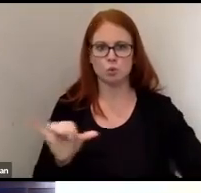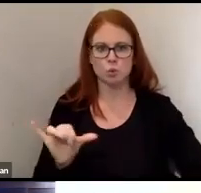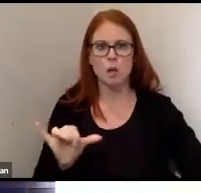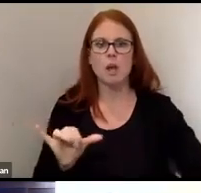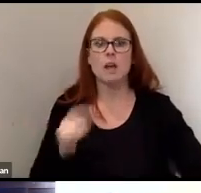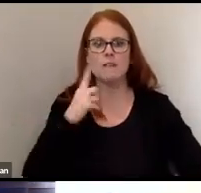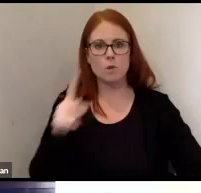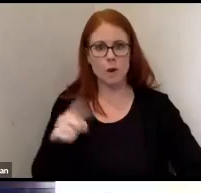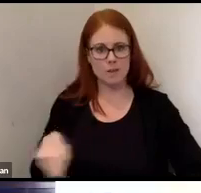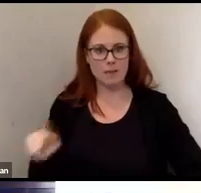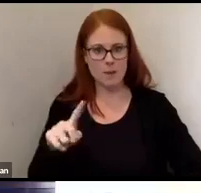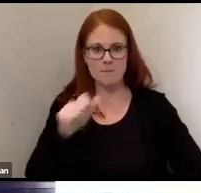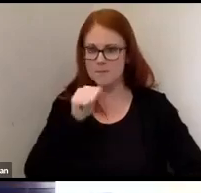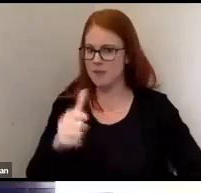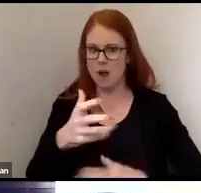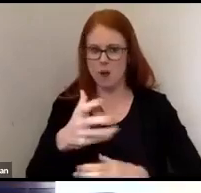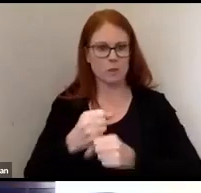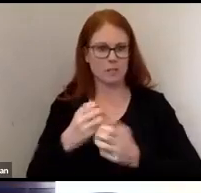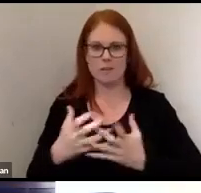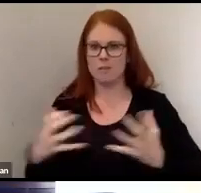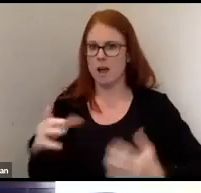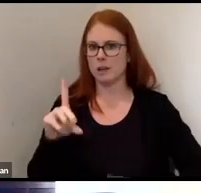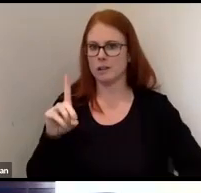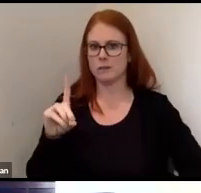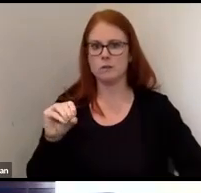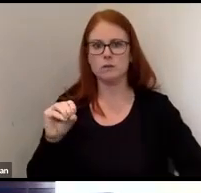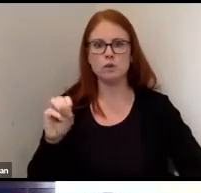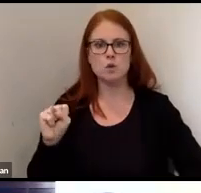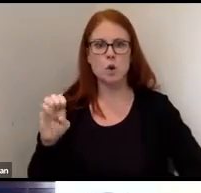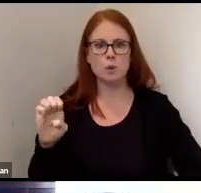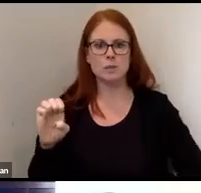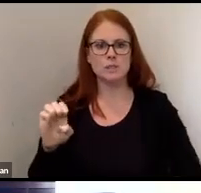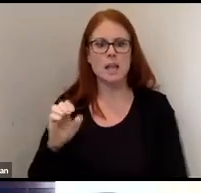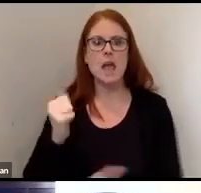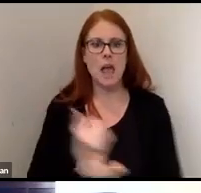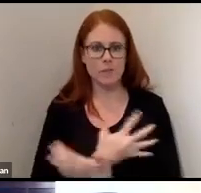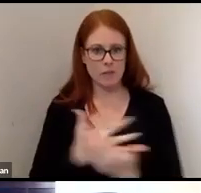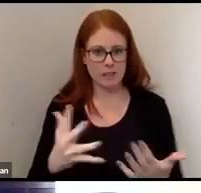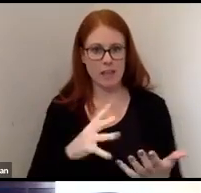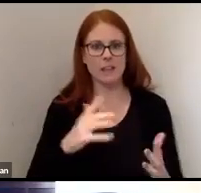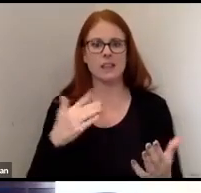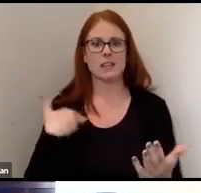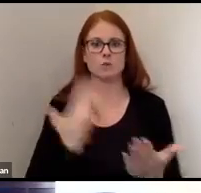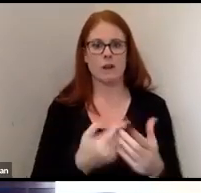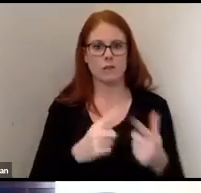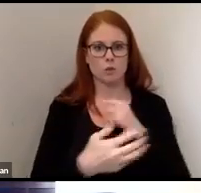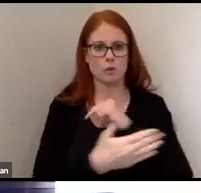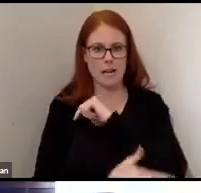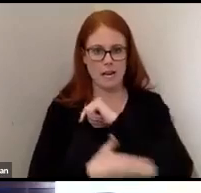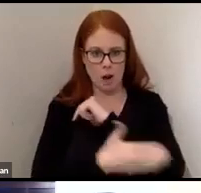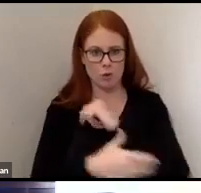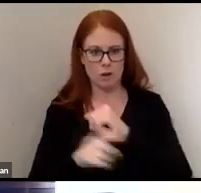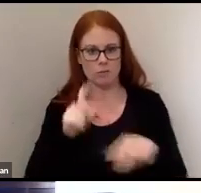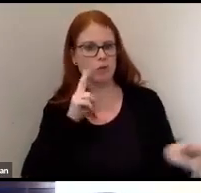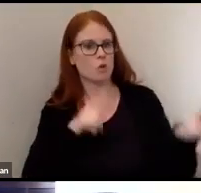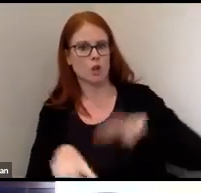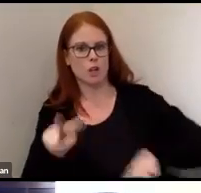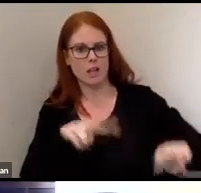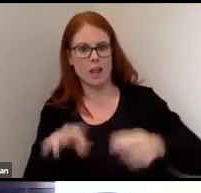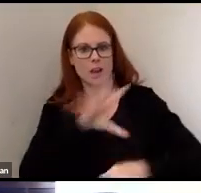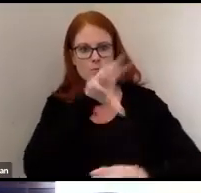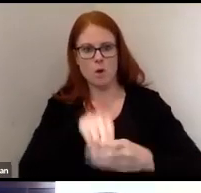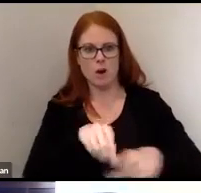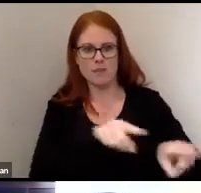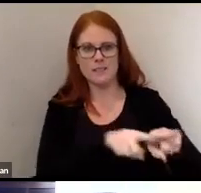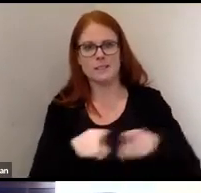For them, they're not getting a lot of doses. Everything that's coming to the county, you have to look at it as part of the same